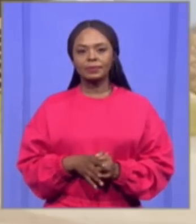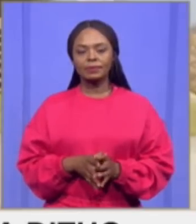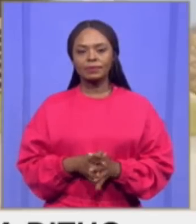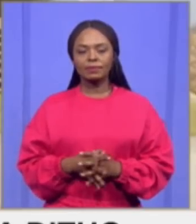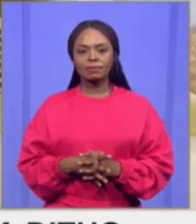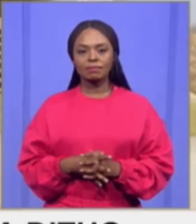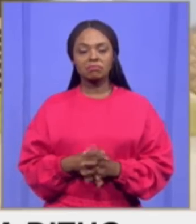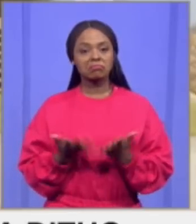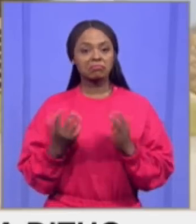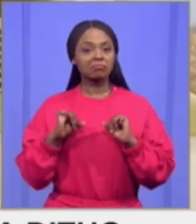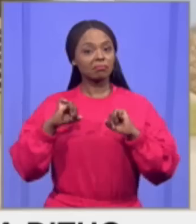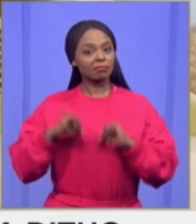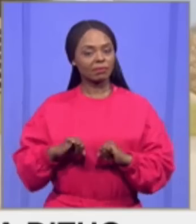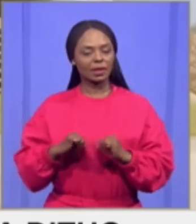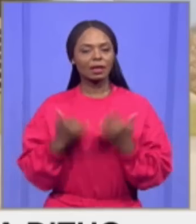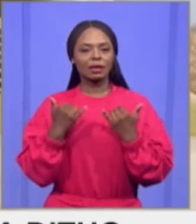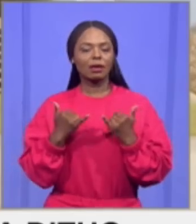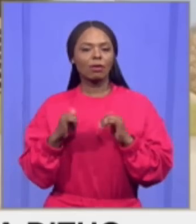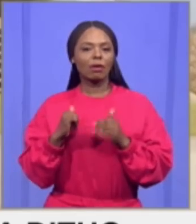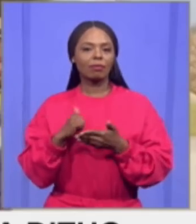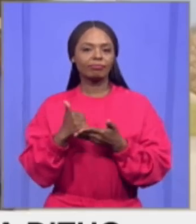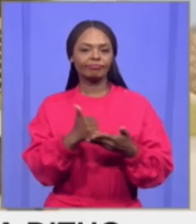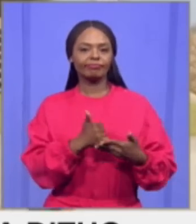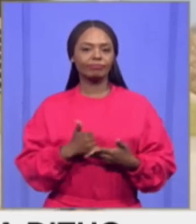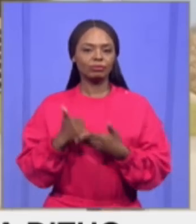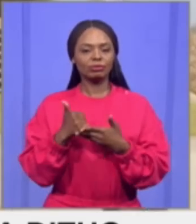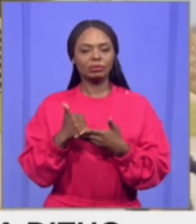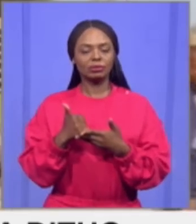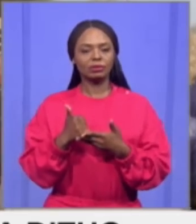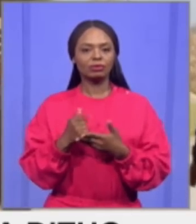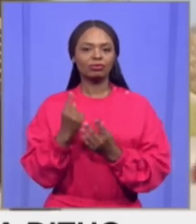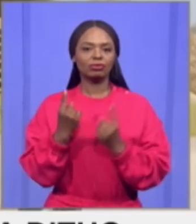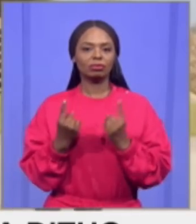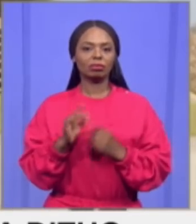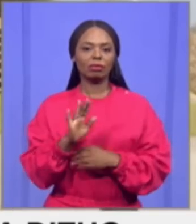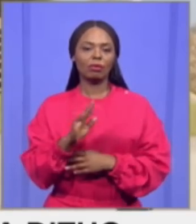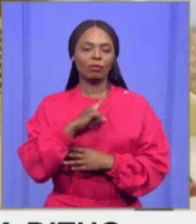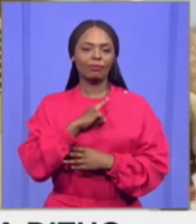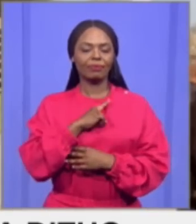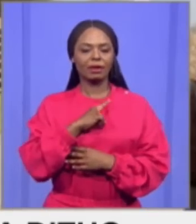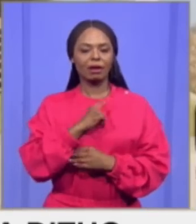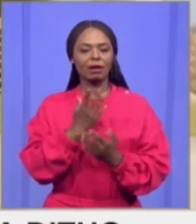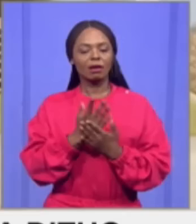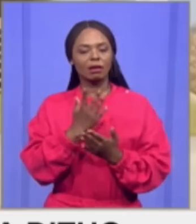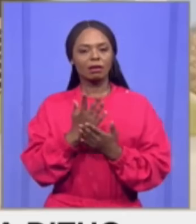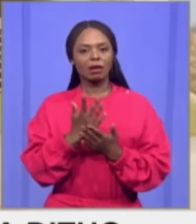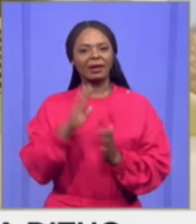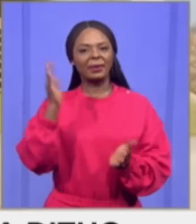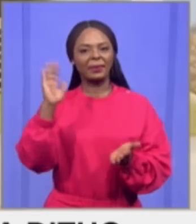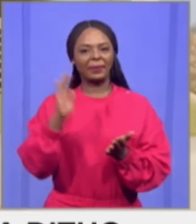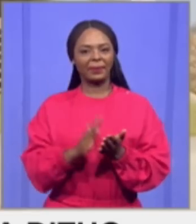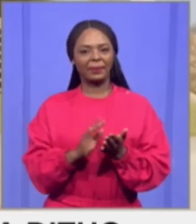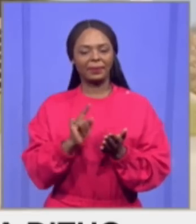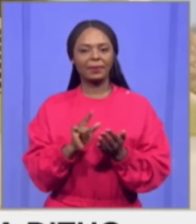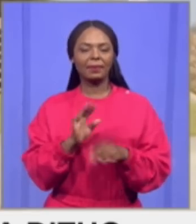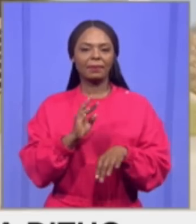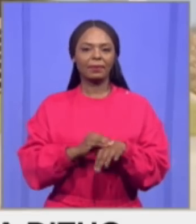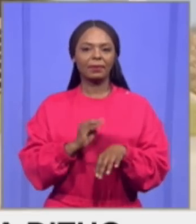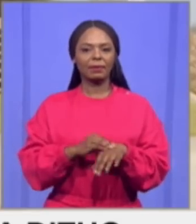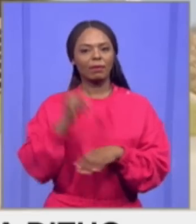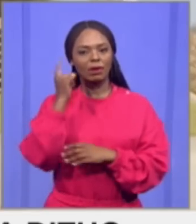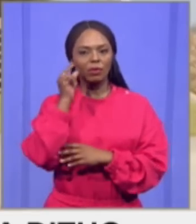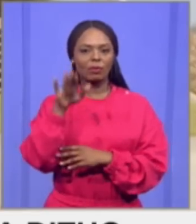Re dumellane gore re thusane go bona gore re hokotsa yang matsapa a